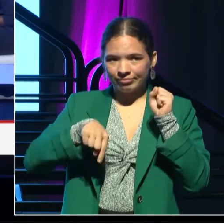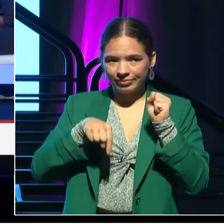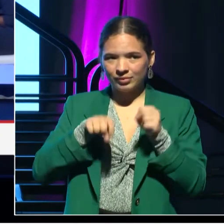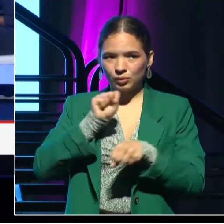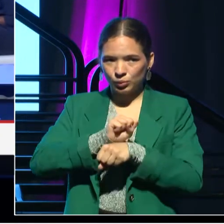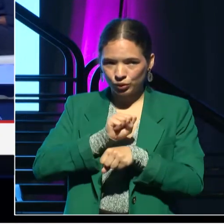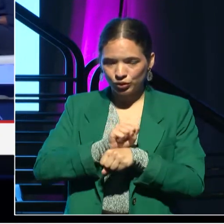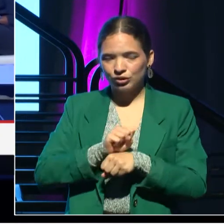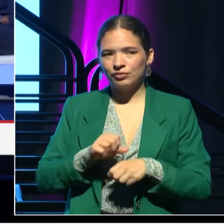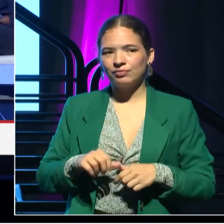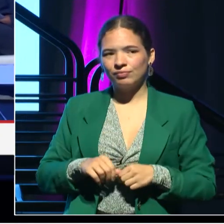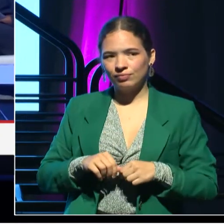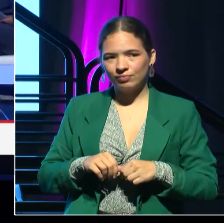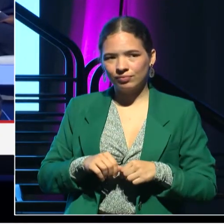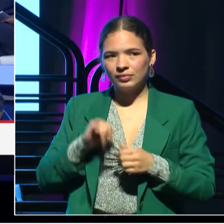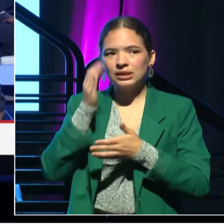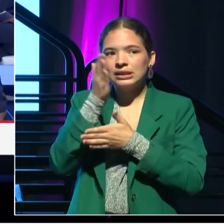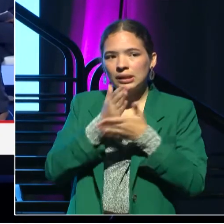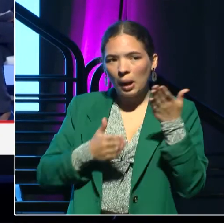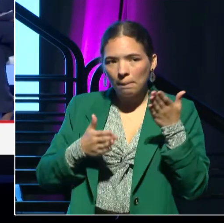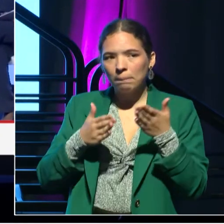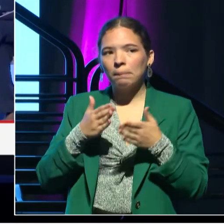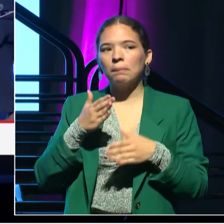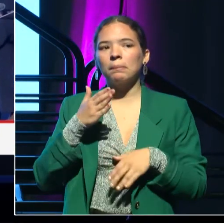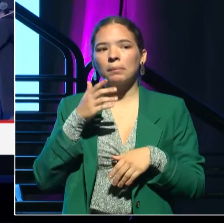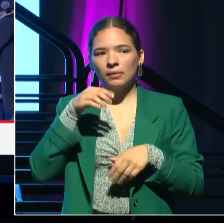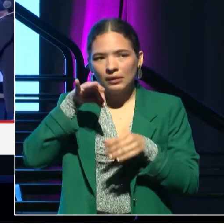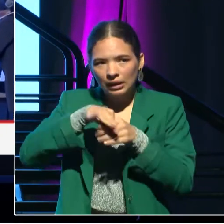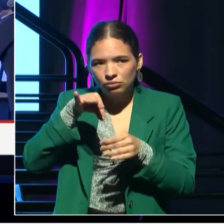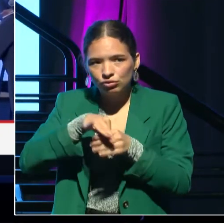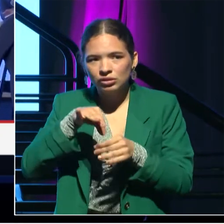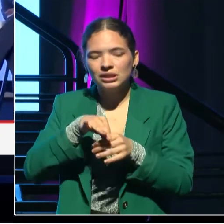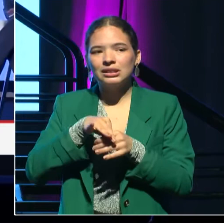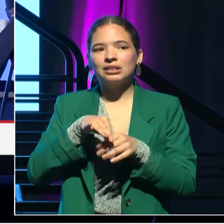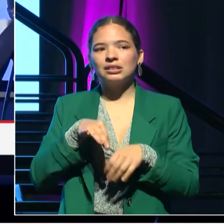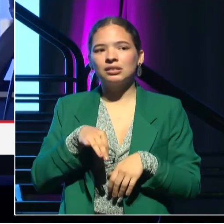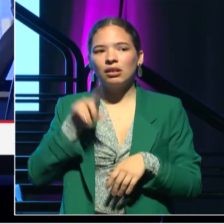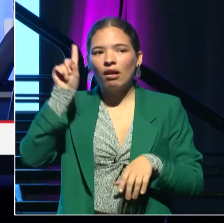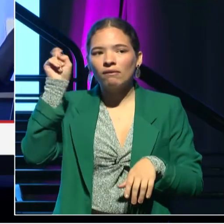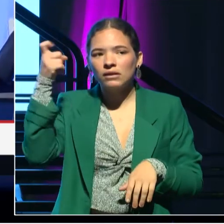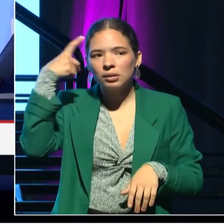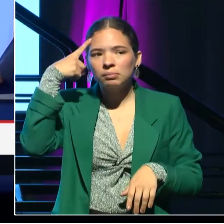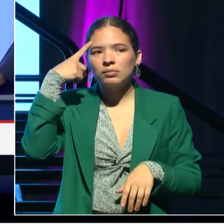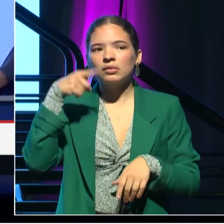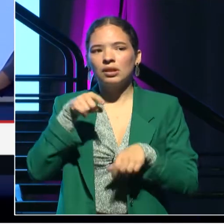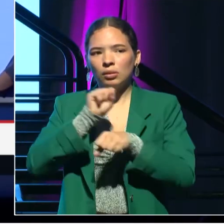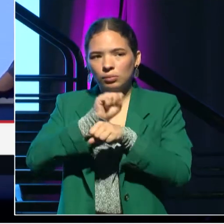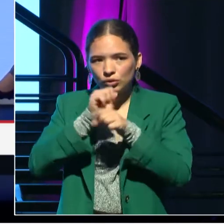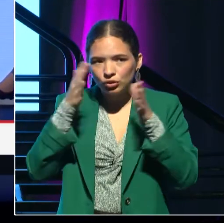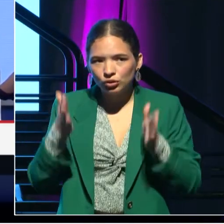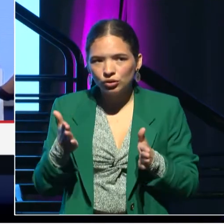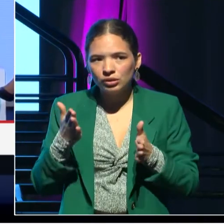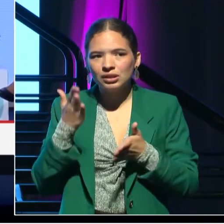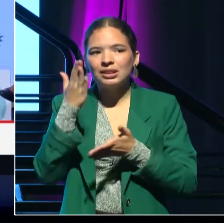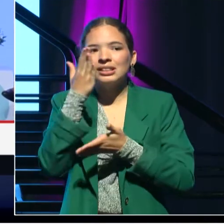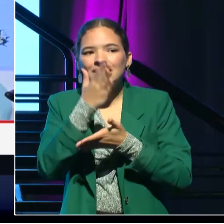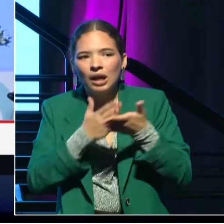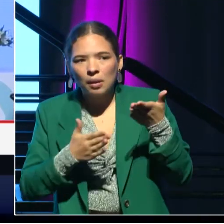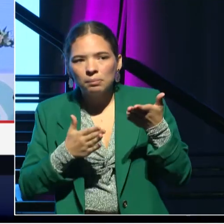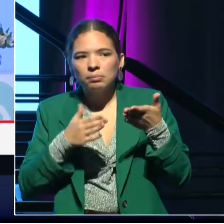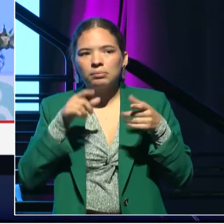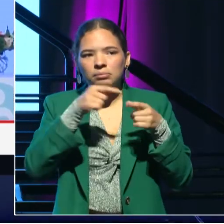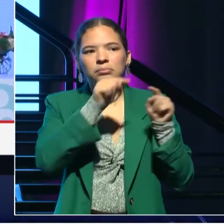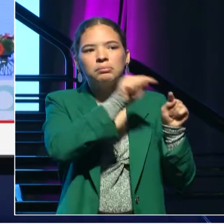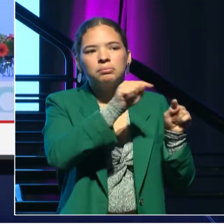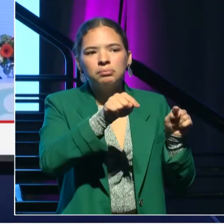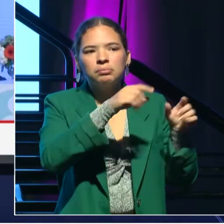Ayanna Presley, some of our state and elected officials, there's pockets of change. I do think there's large parts of the country where, frankly, we have not been able to make